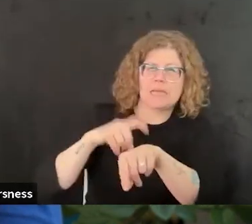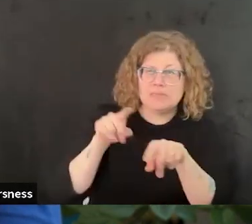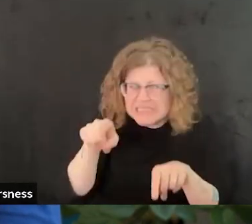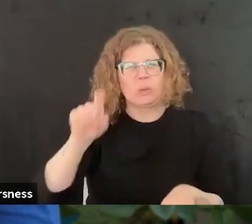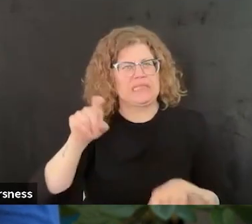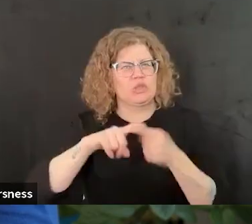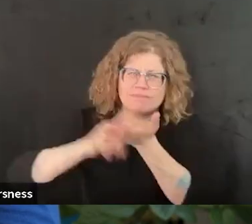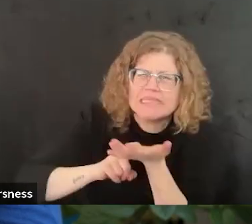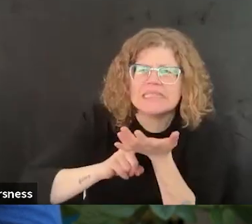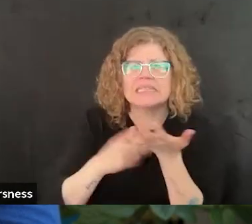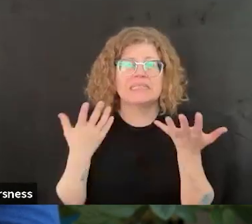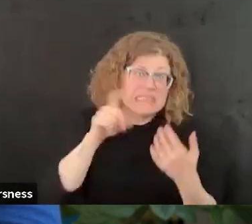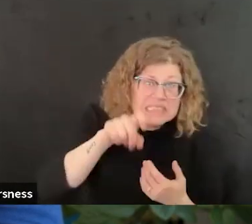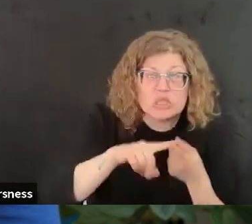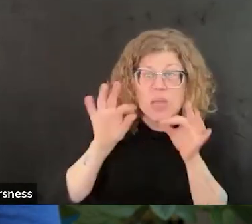critical for